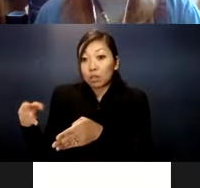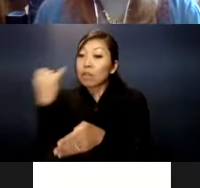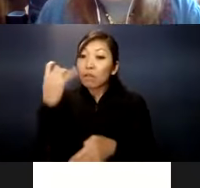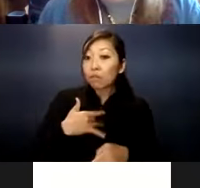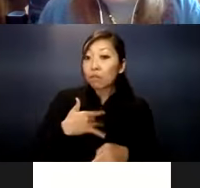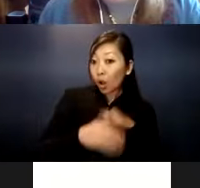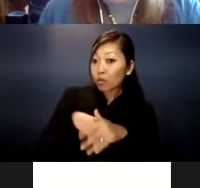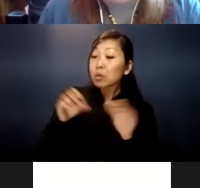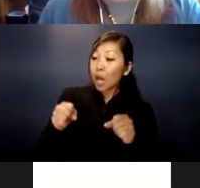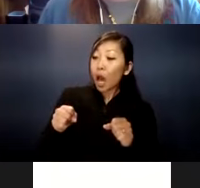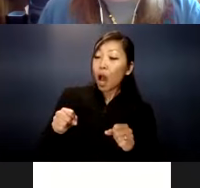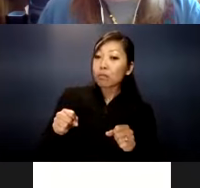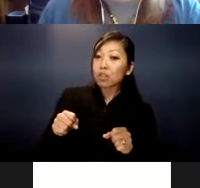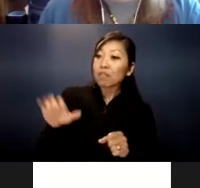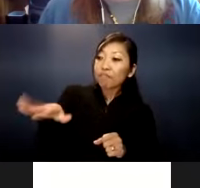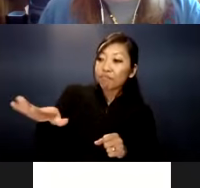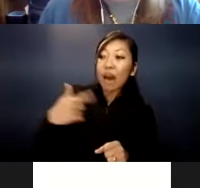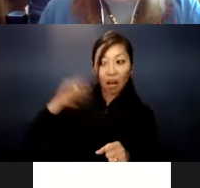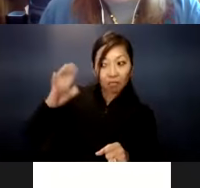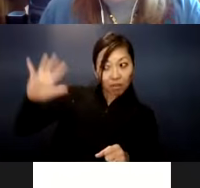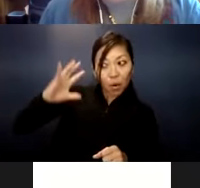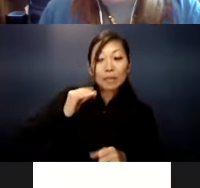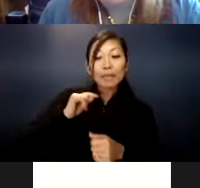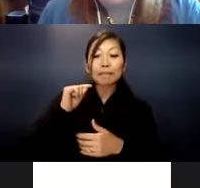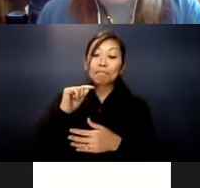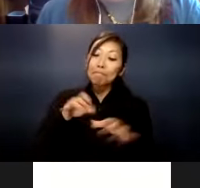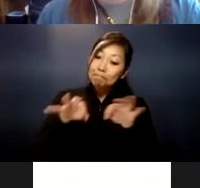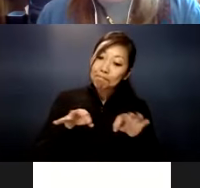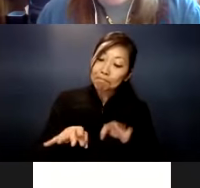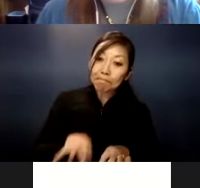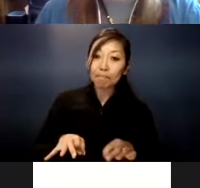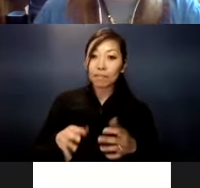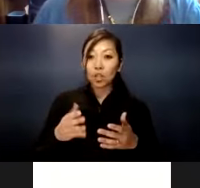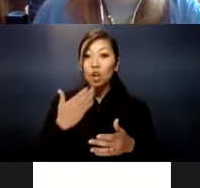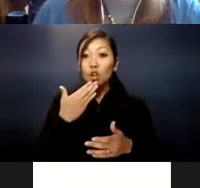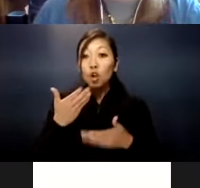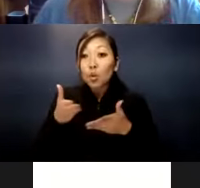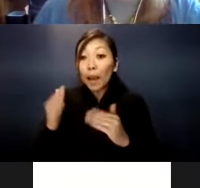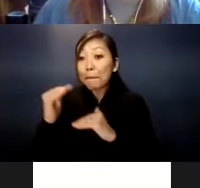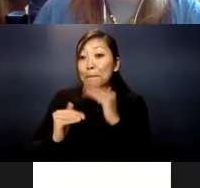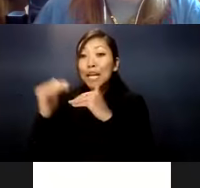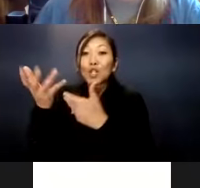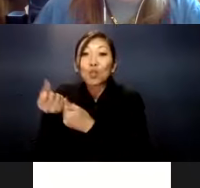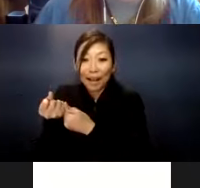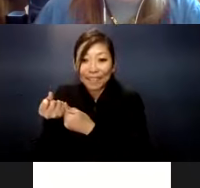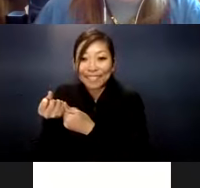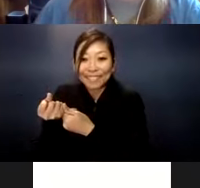so. That might be really great about that might be a really great way to increase trust.